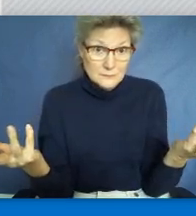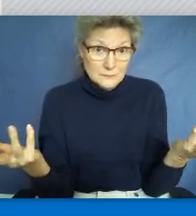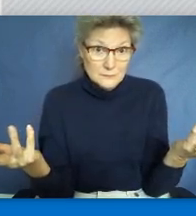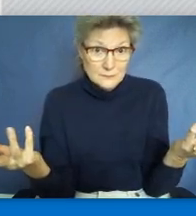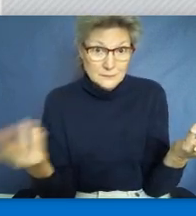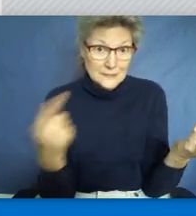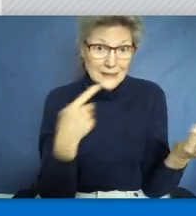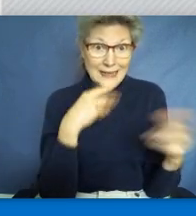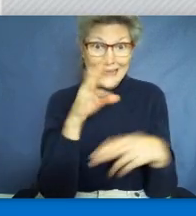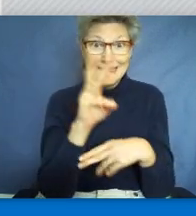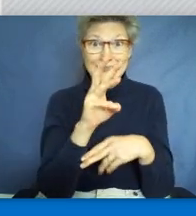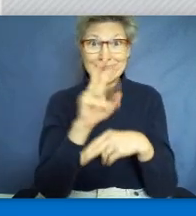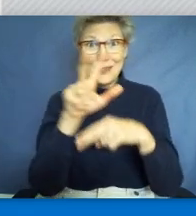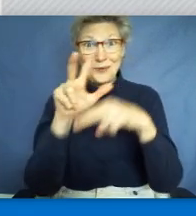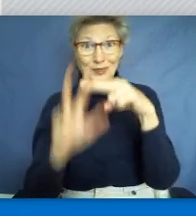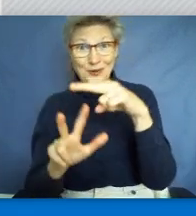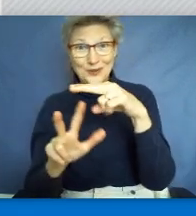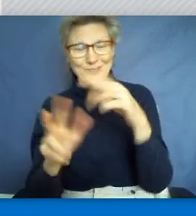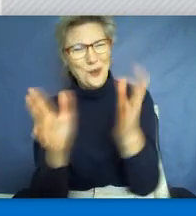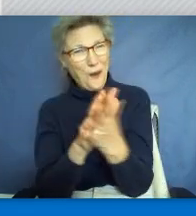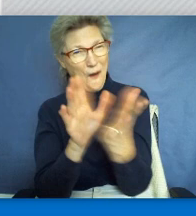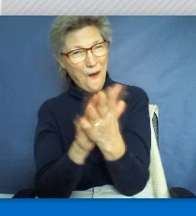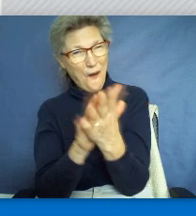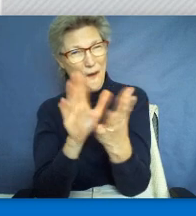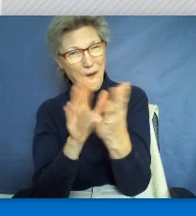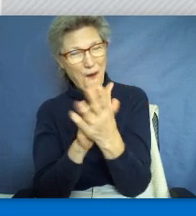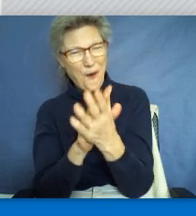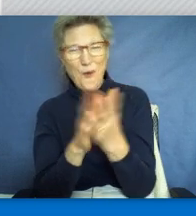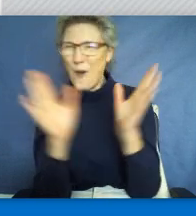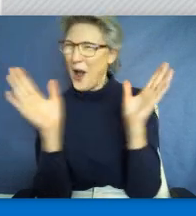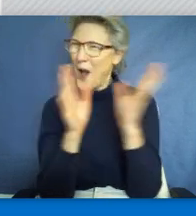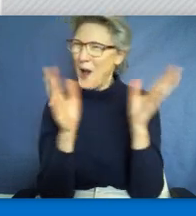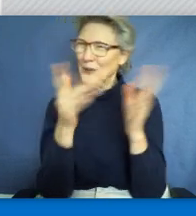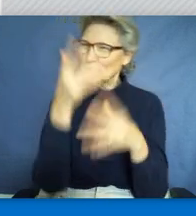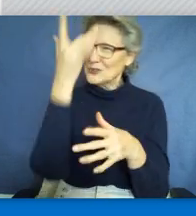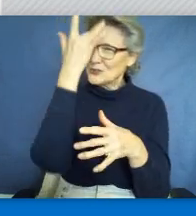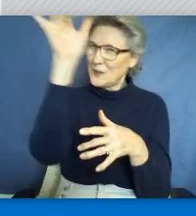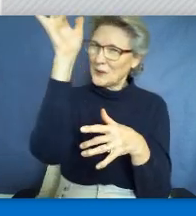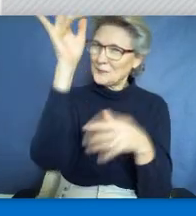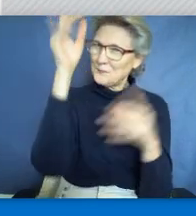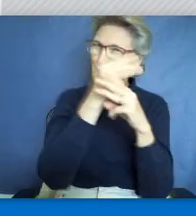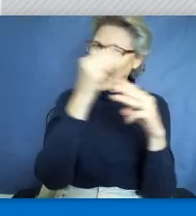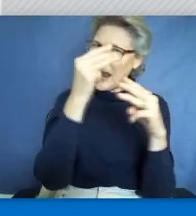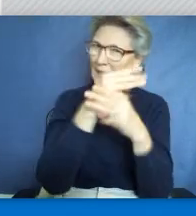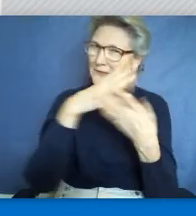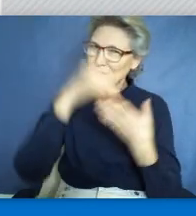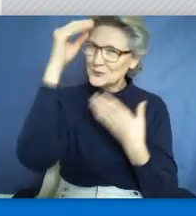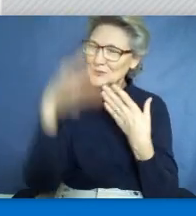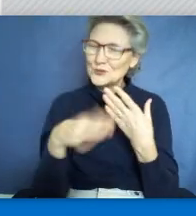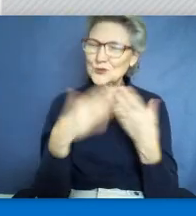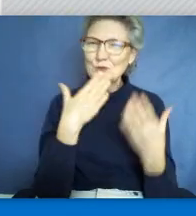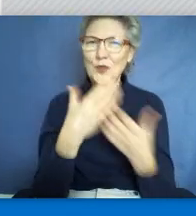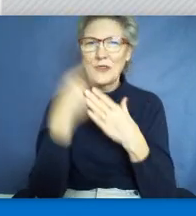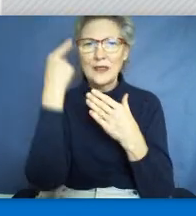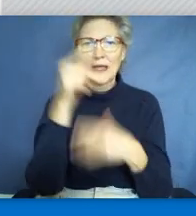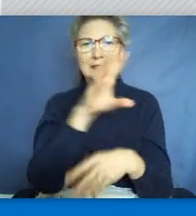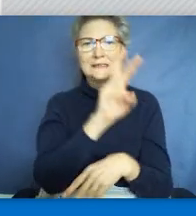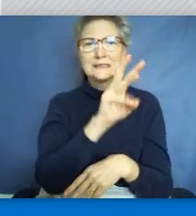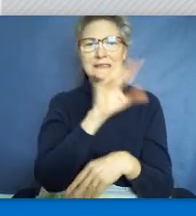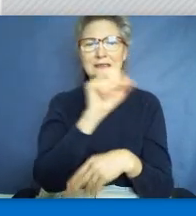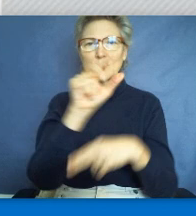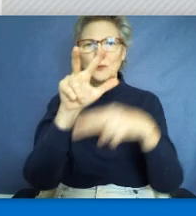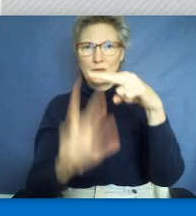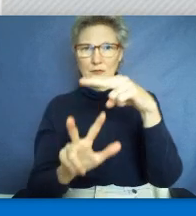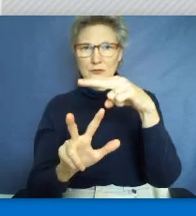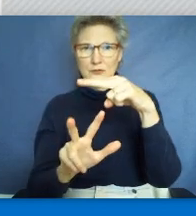You said 6 3/3. Man, you really are some math wizards. Great thinking. Okay, so I have 6 3/3. I